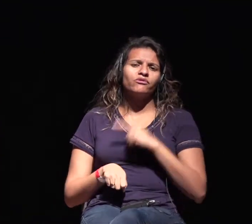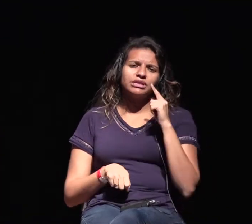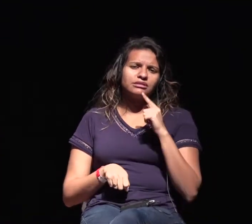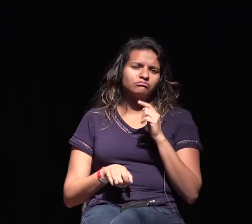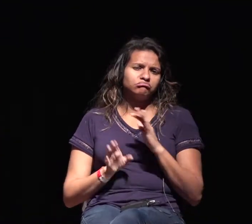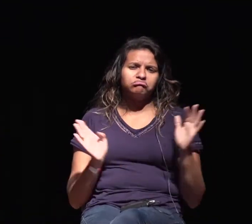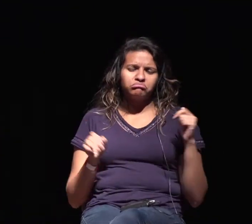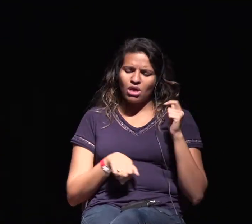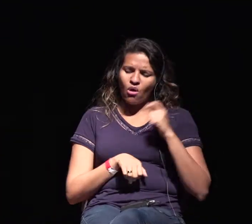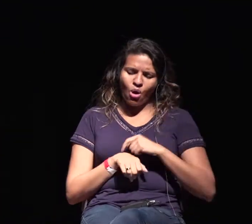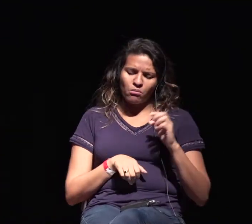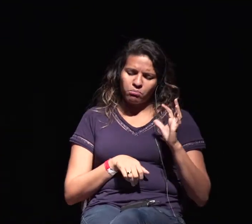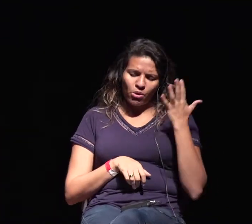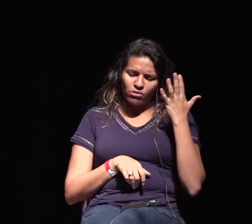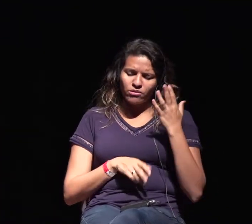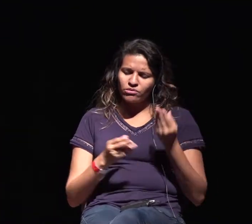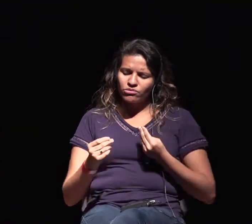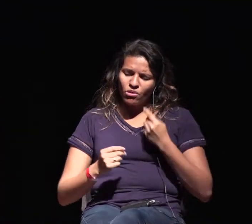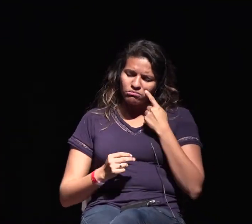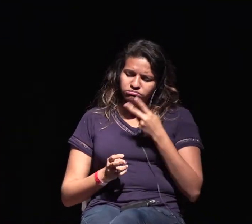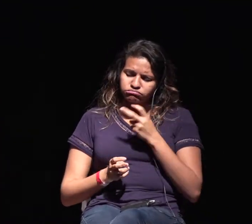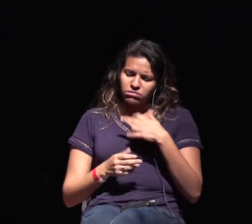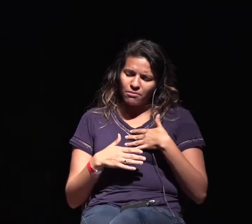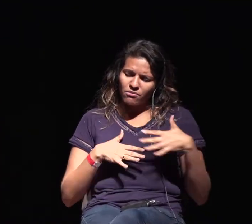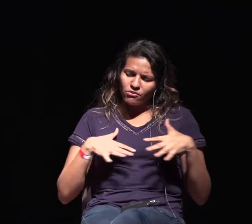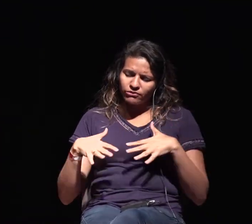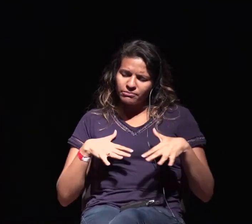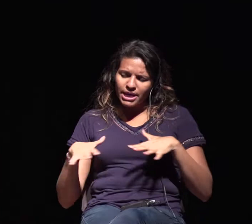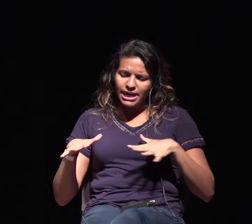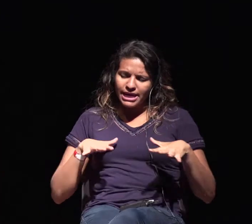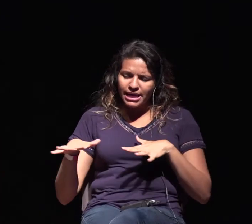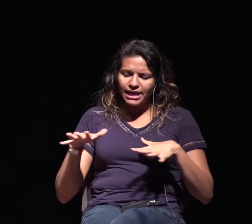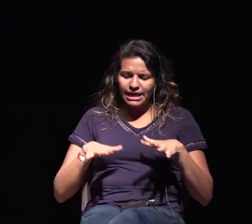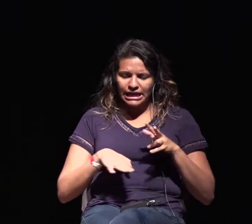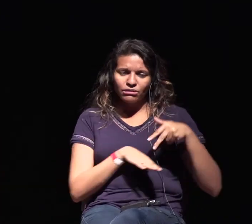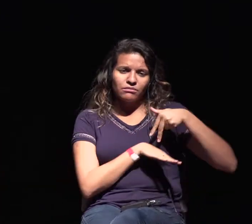and how their own positioning on the stage might be negotiated.